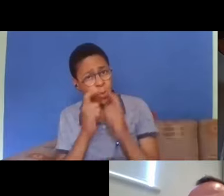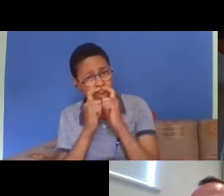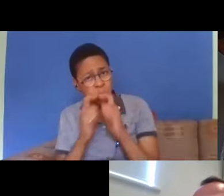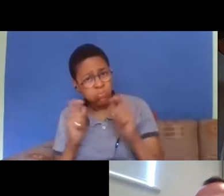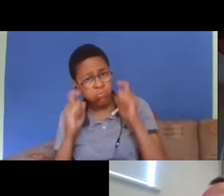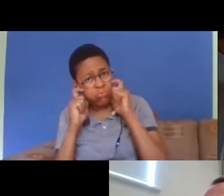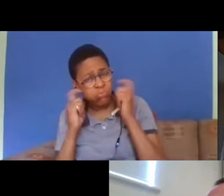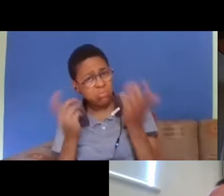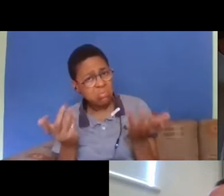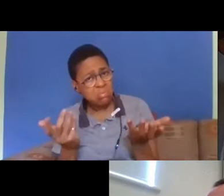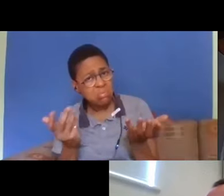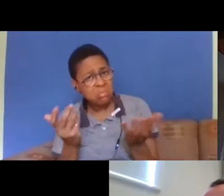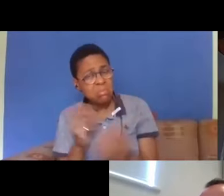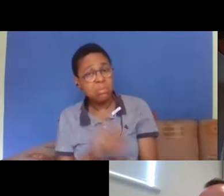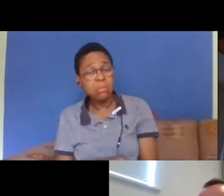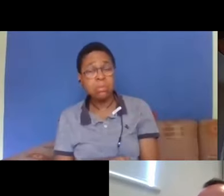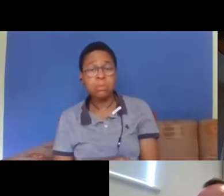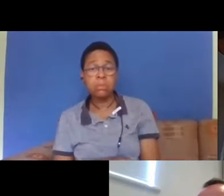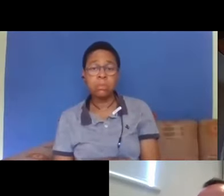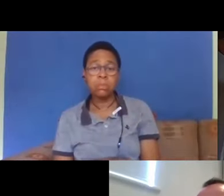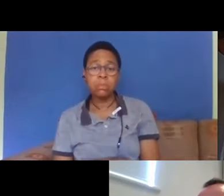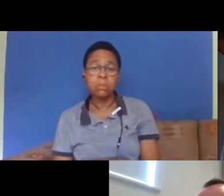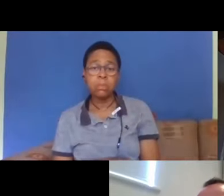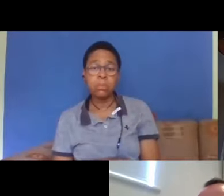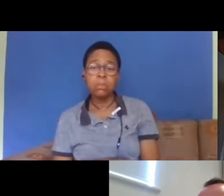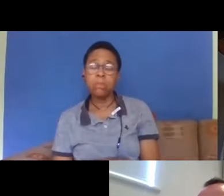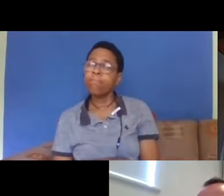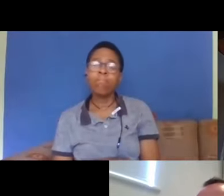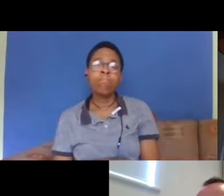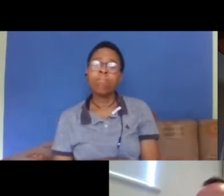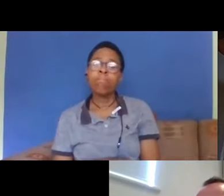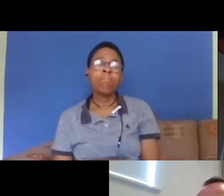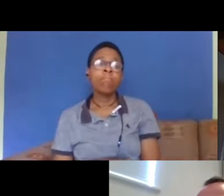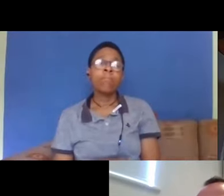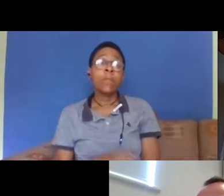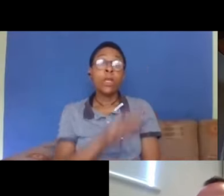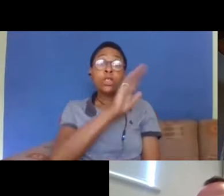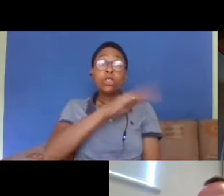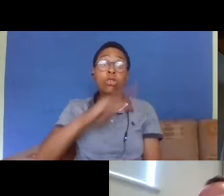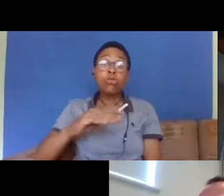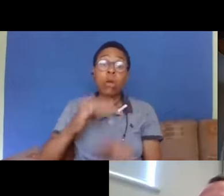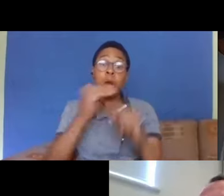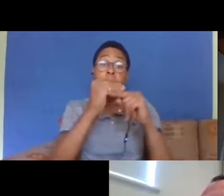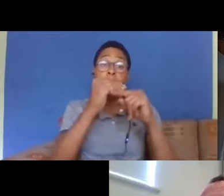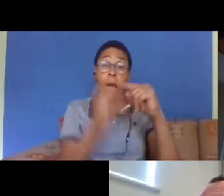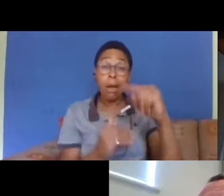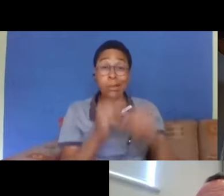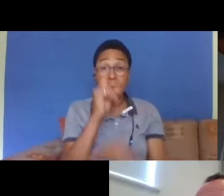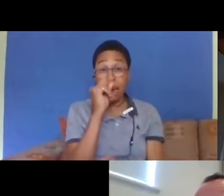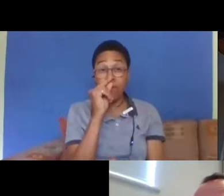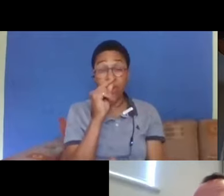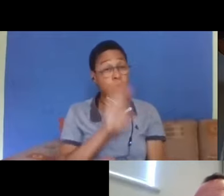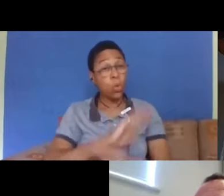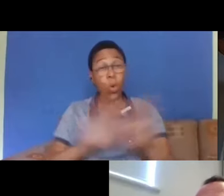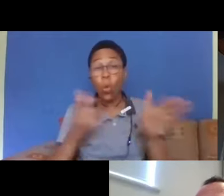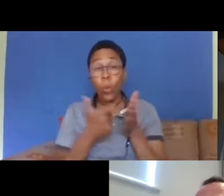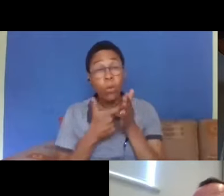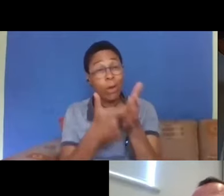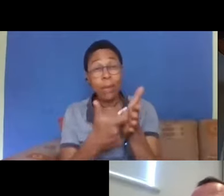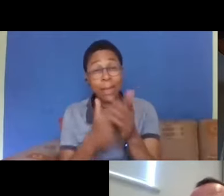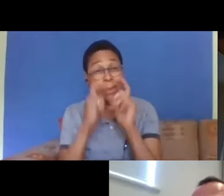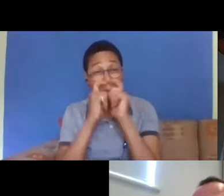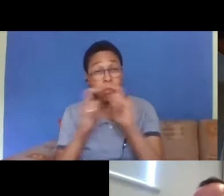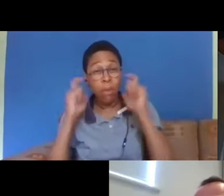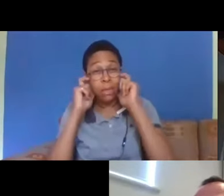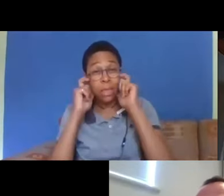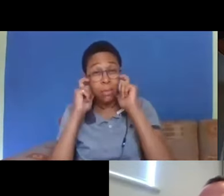issues? It's not recommended for children under the age of 11, or rather children under